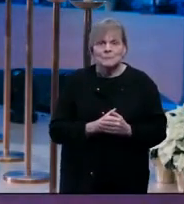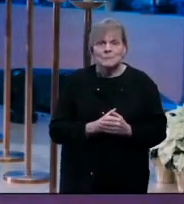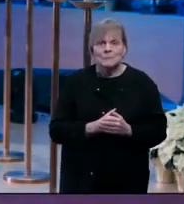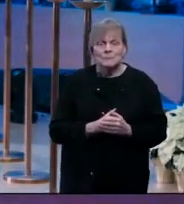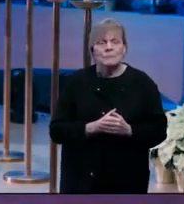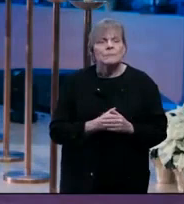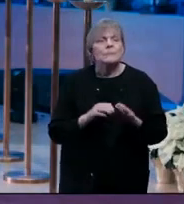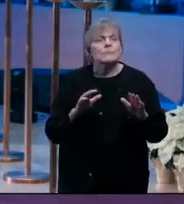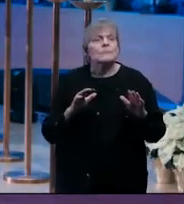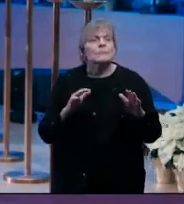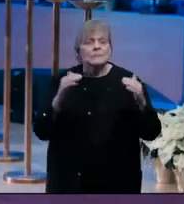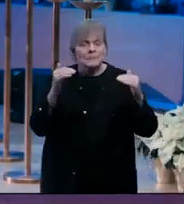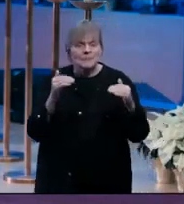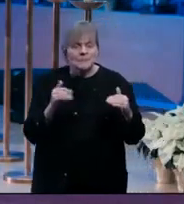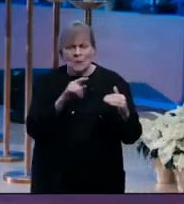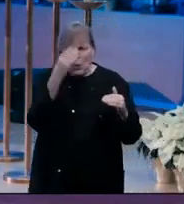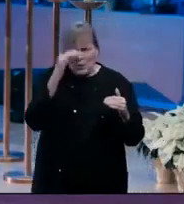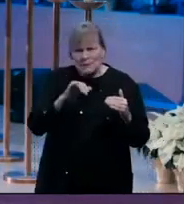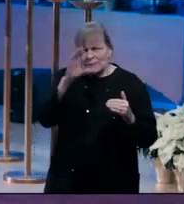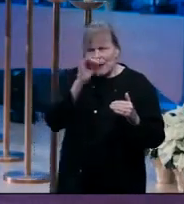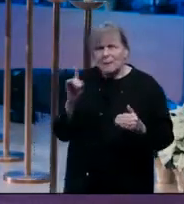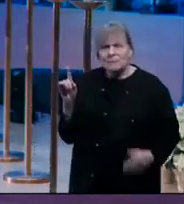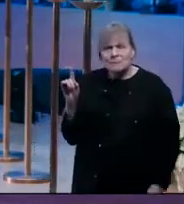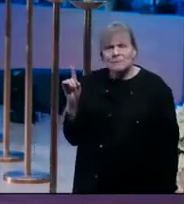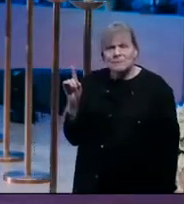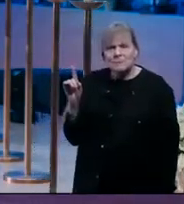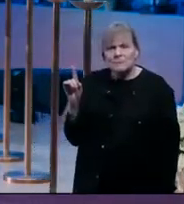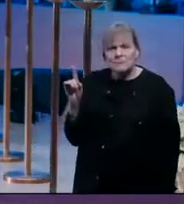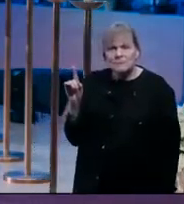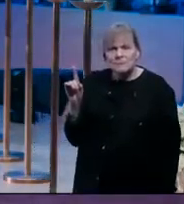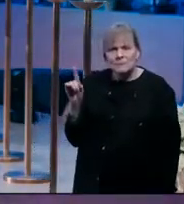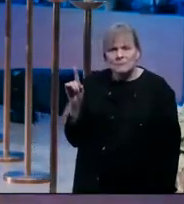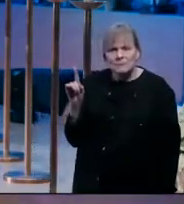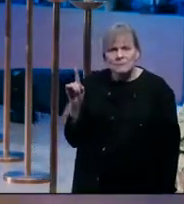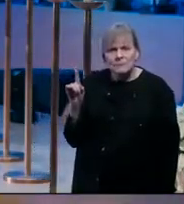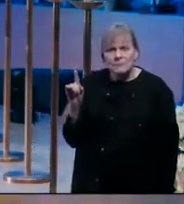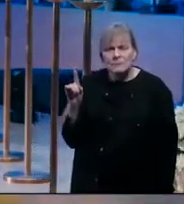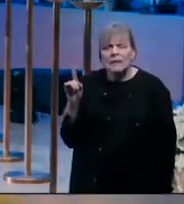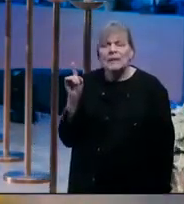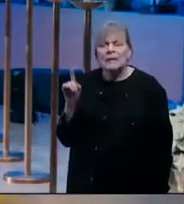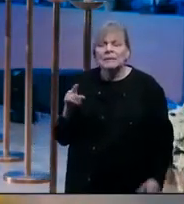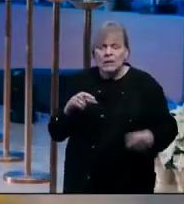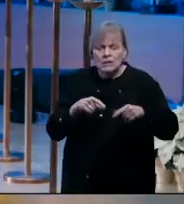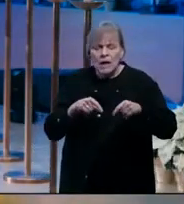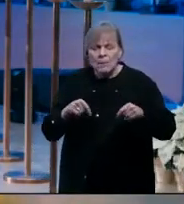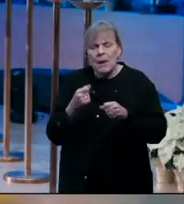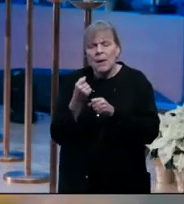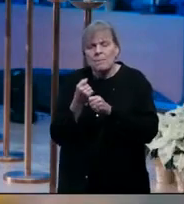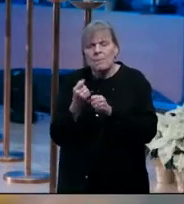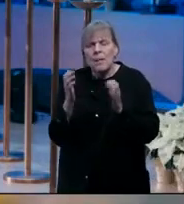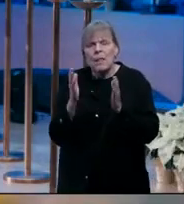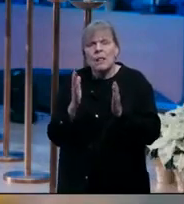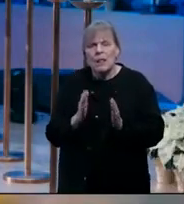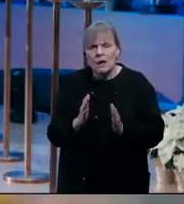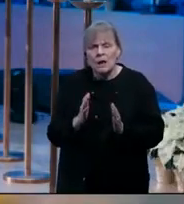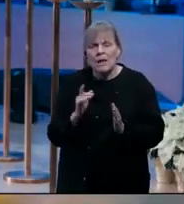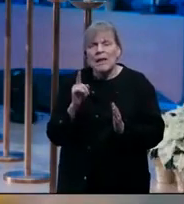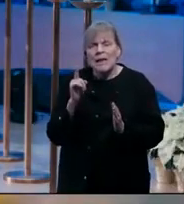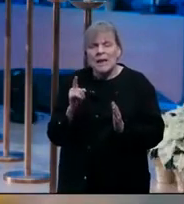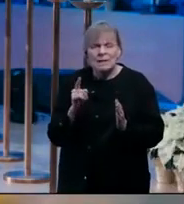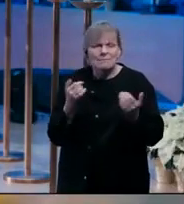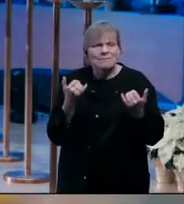Anybody know who this guy is? Shohei Ohtani. He's a Japanese baseball player, and he's basically